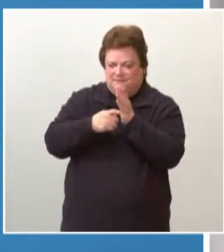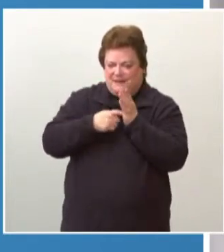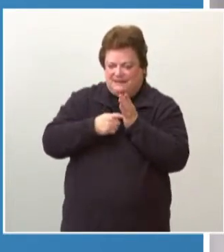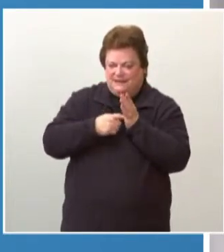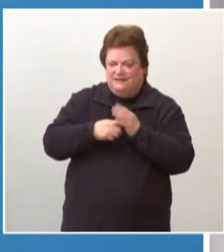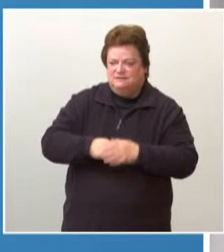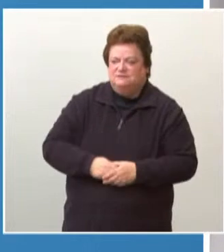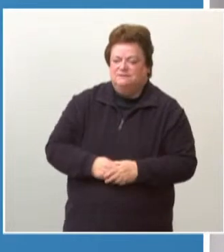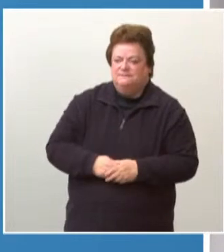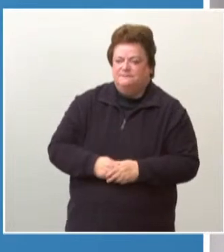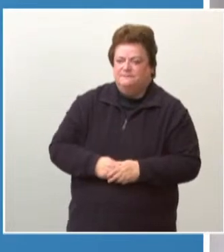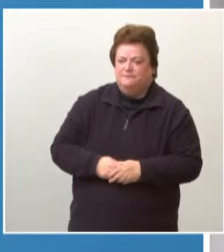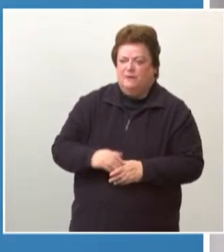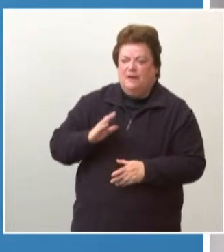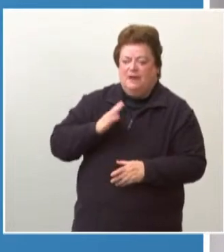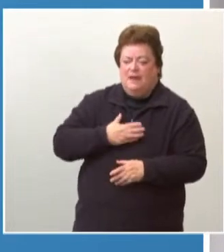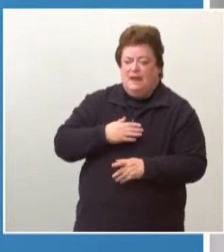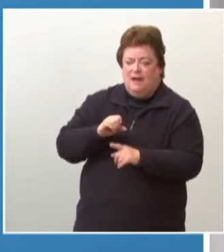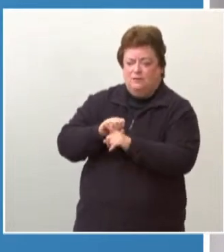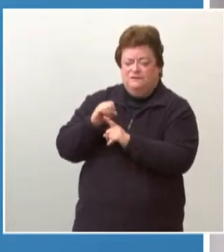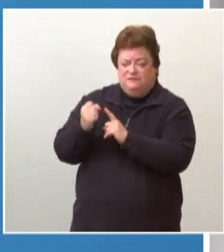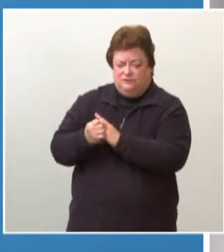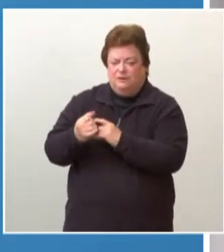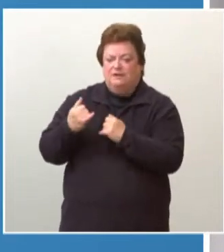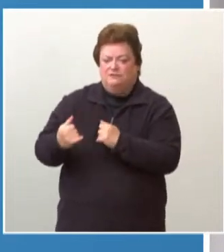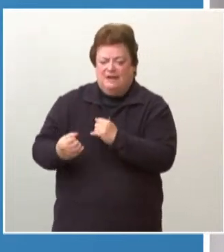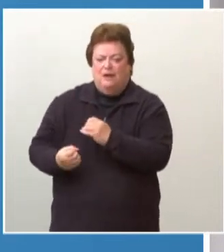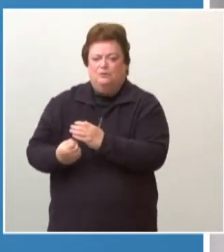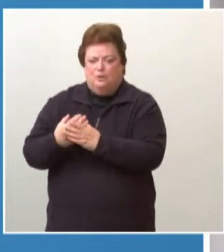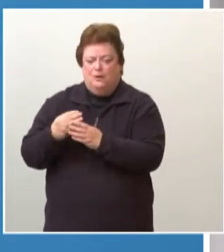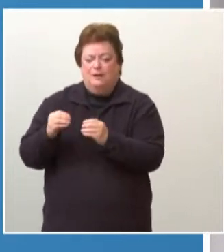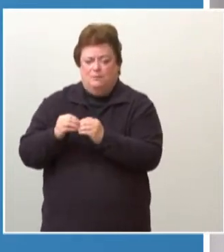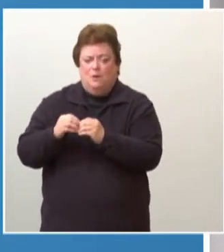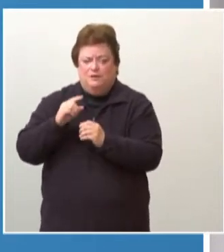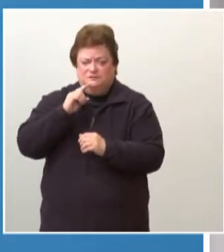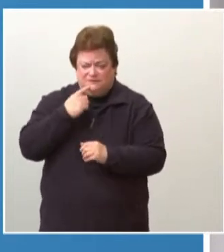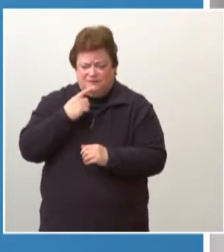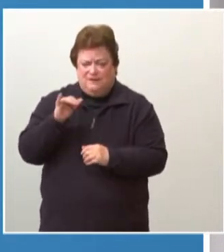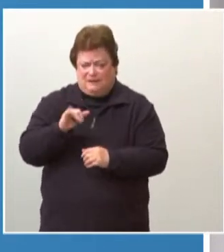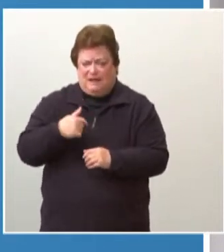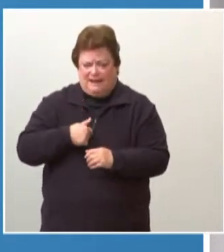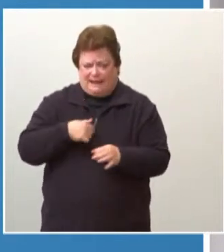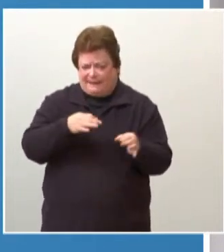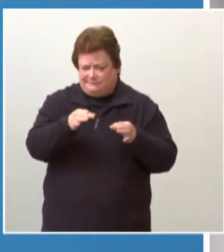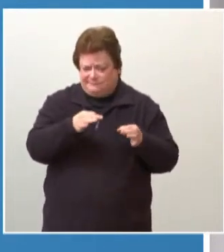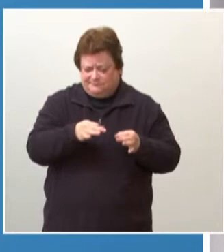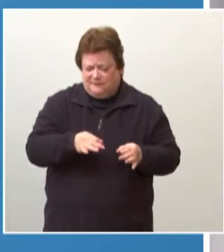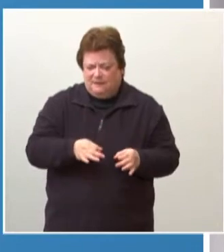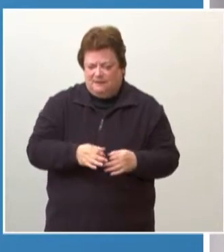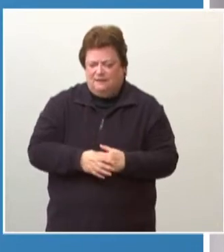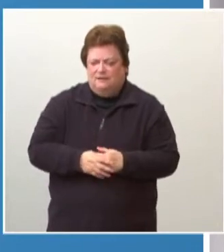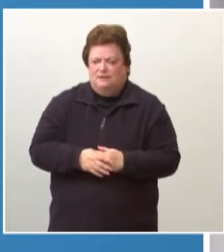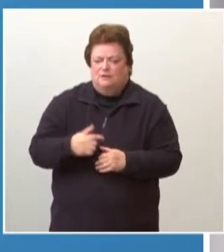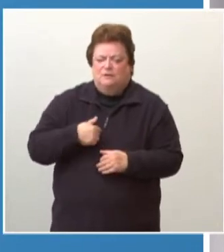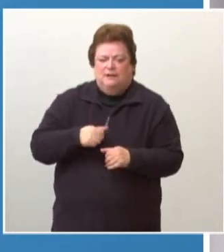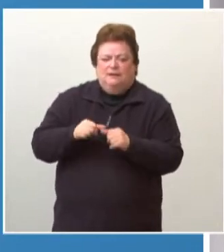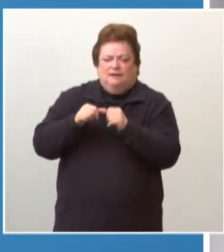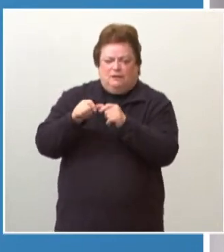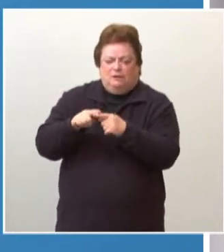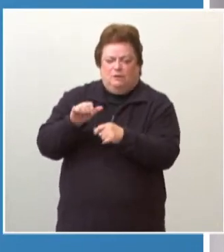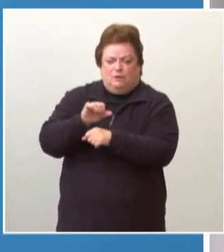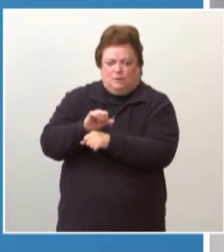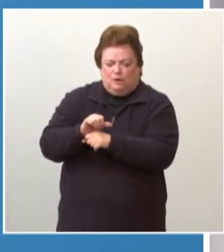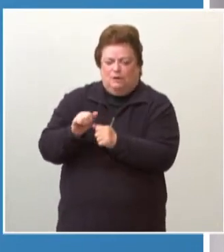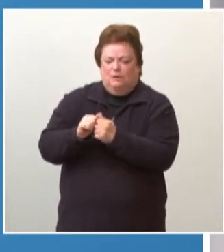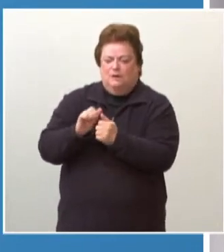You know, our situation is growing more severe, as I've just said, and we are continuing to work with